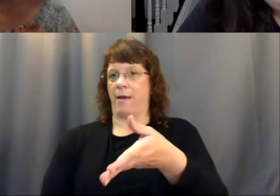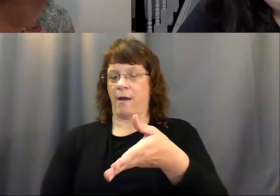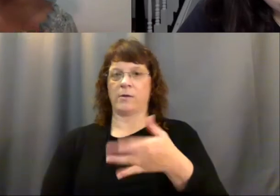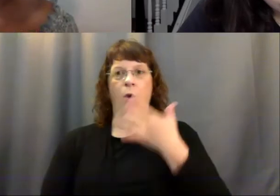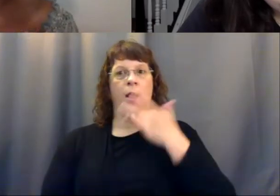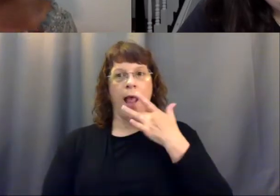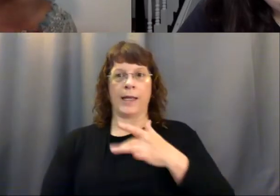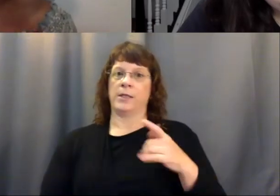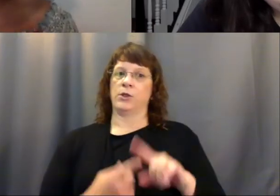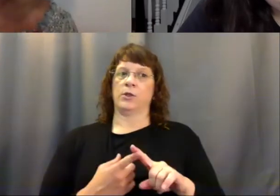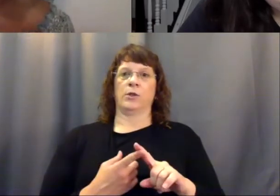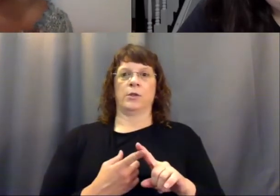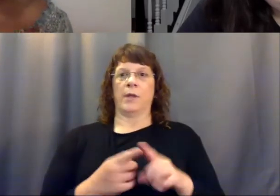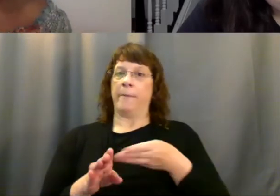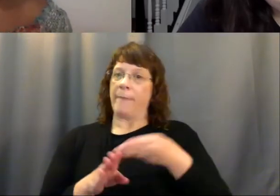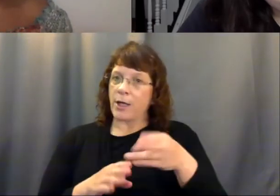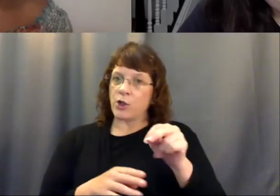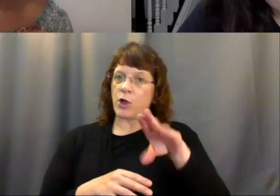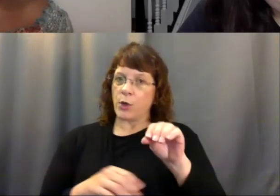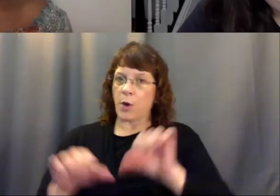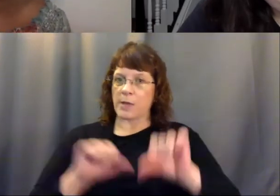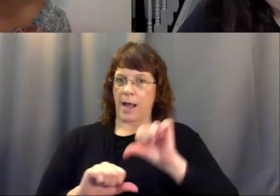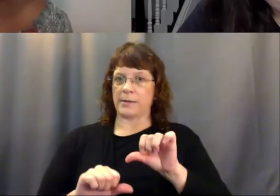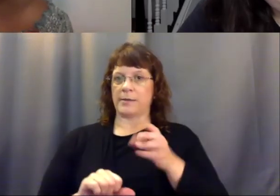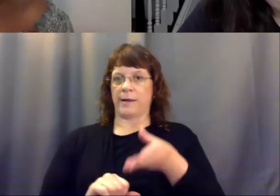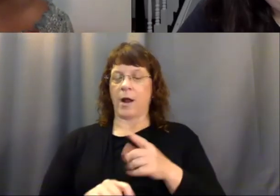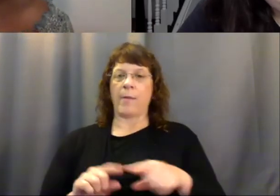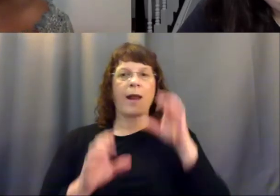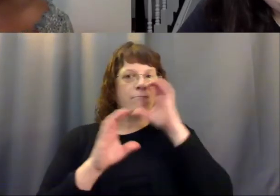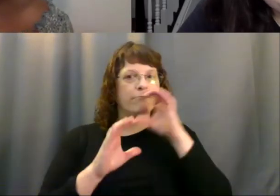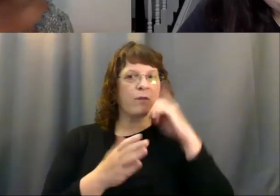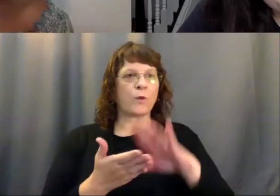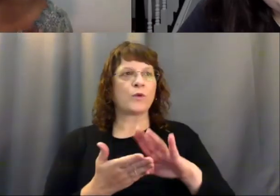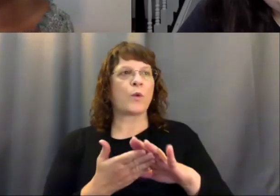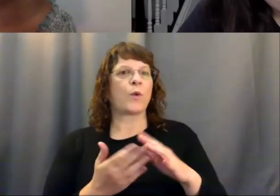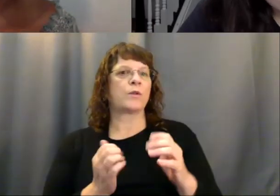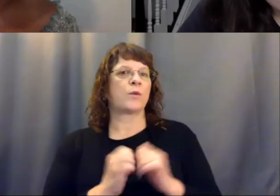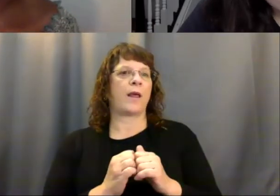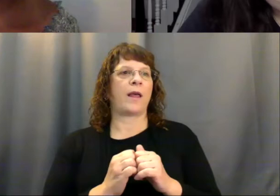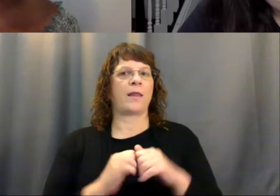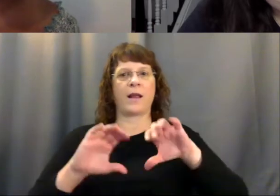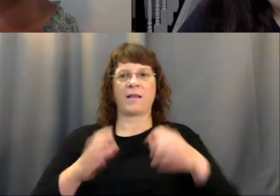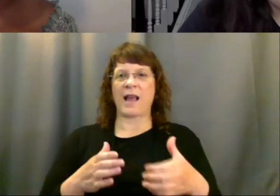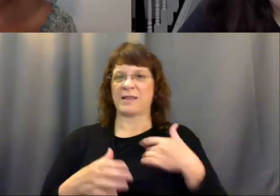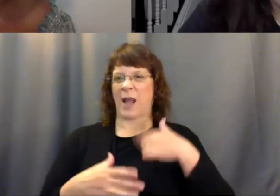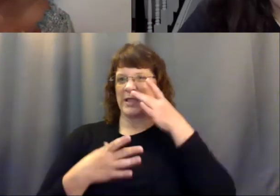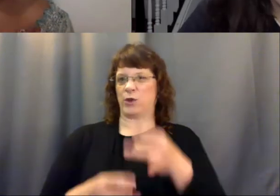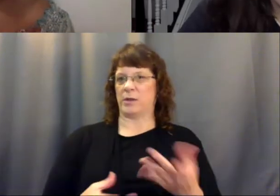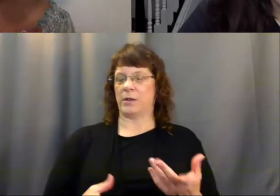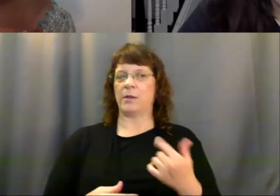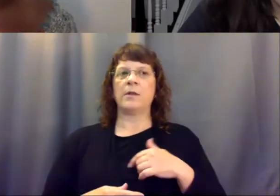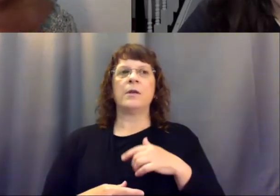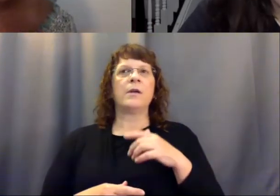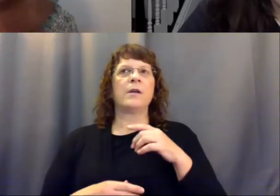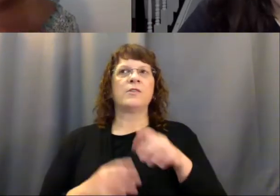actually major in neuroscience. But I looked for schools that had courses that I were interested in. So I looked for